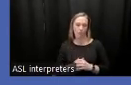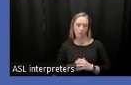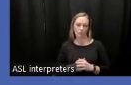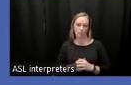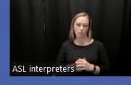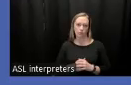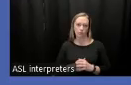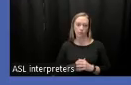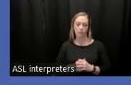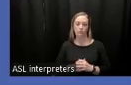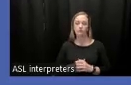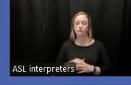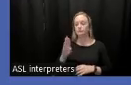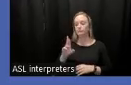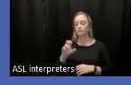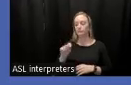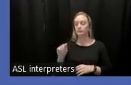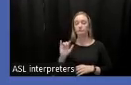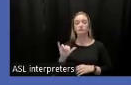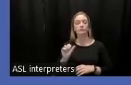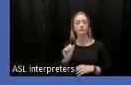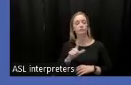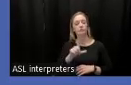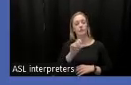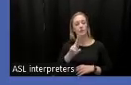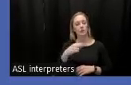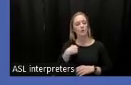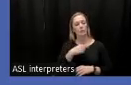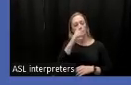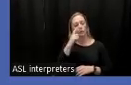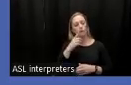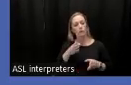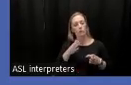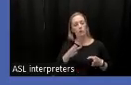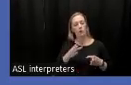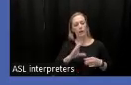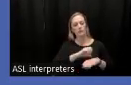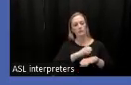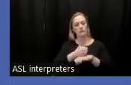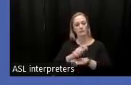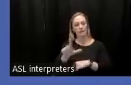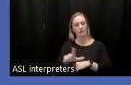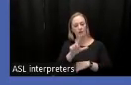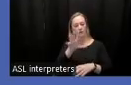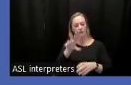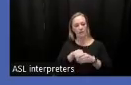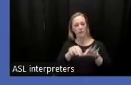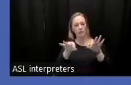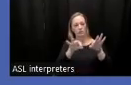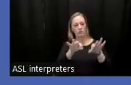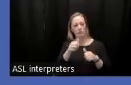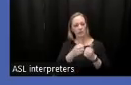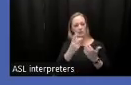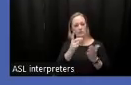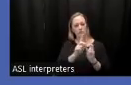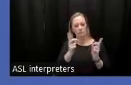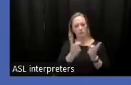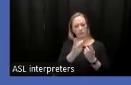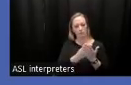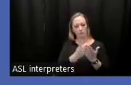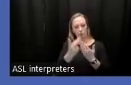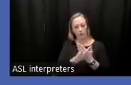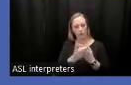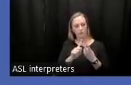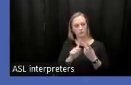Mm-hmm. Lou, here's a question. We're looking for a way to create a library that includes descriptions of departmental programs, specific labs,